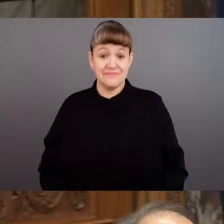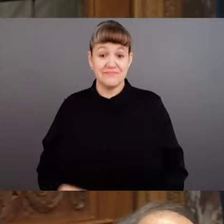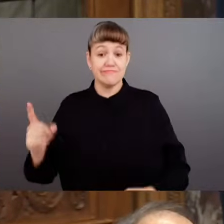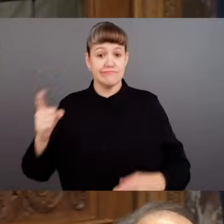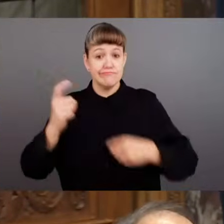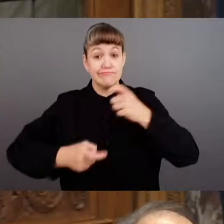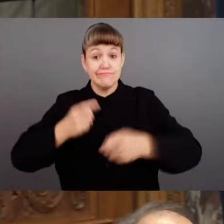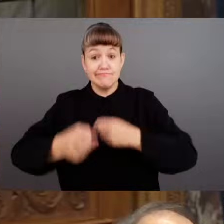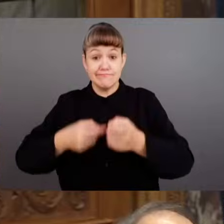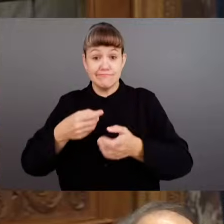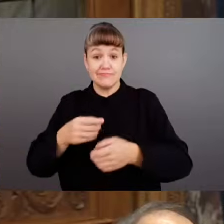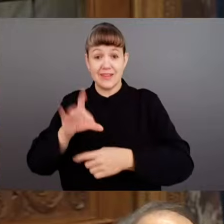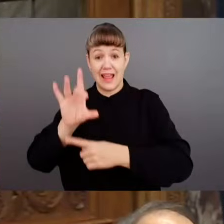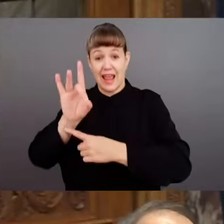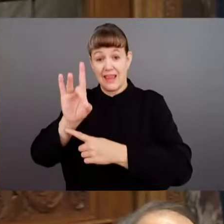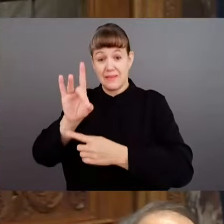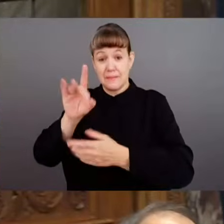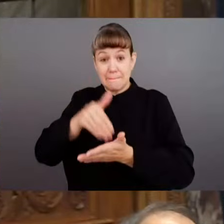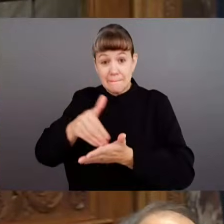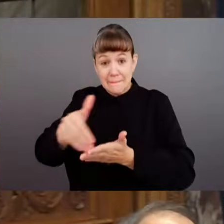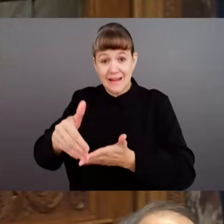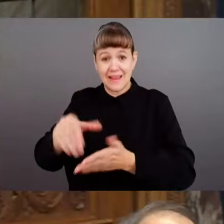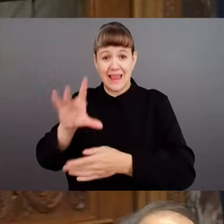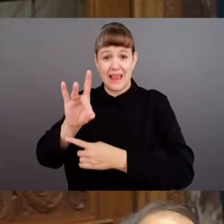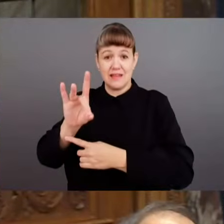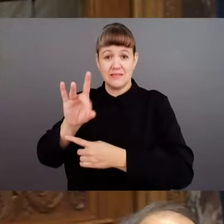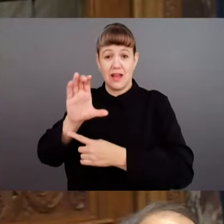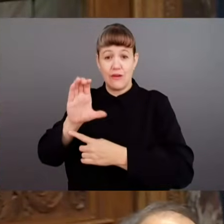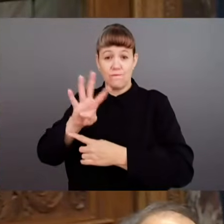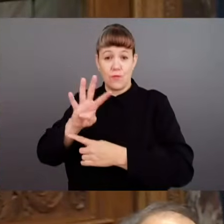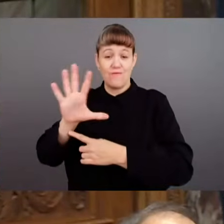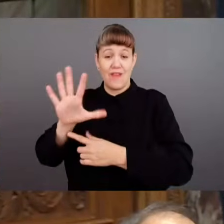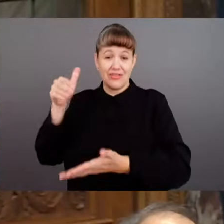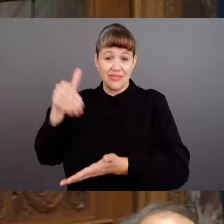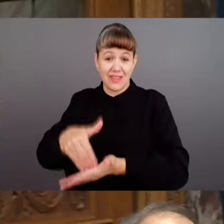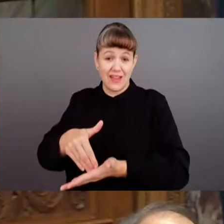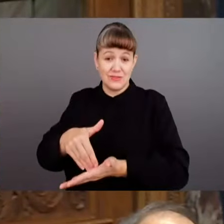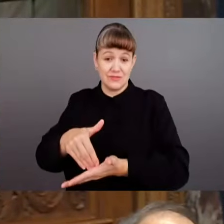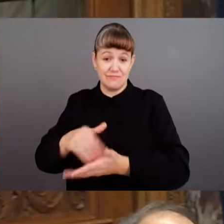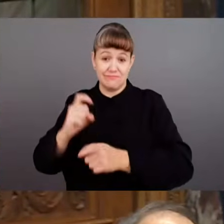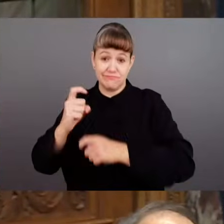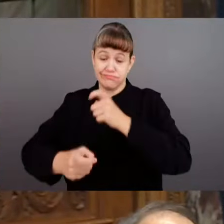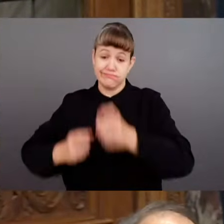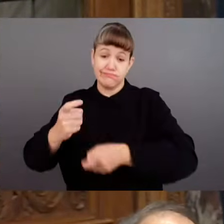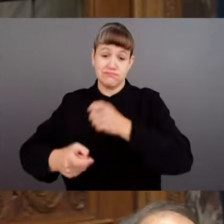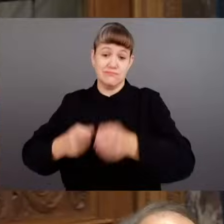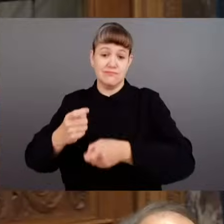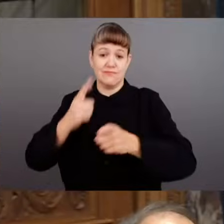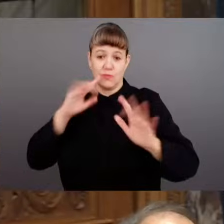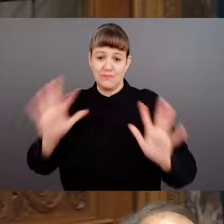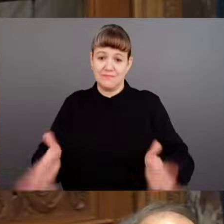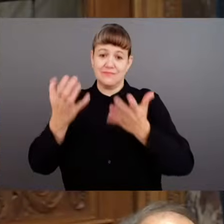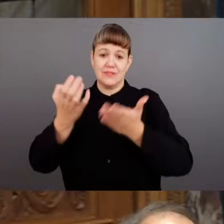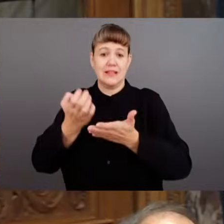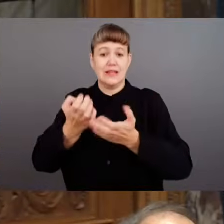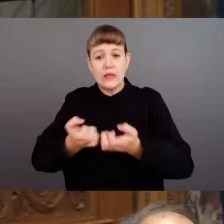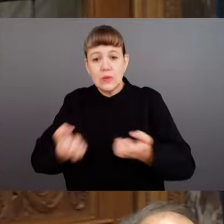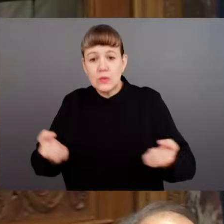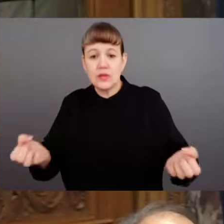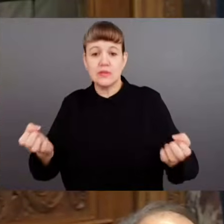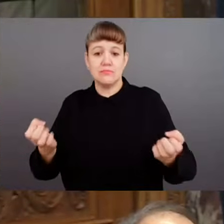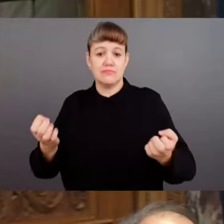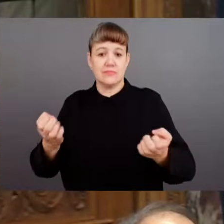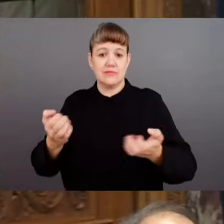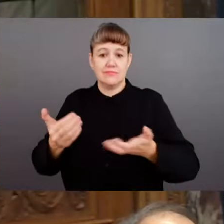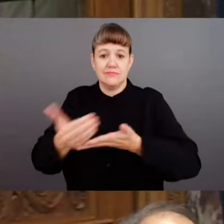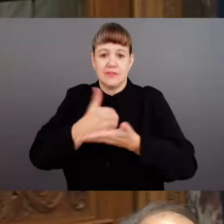These volunteers give their time and labor in support of improving healthcare in British Columbia. This year marks the 115th anniversary